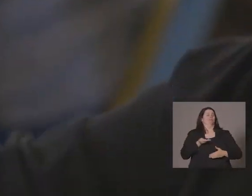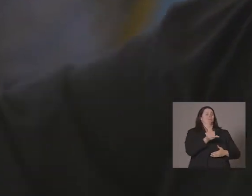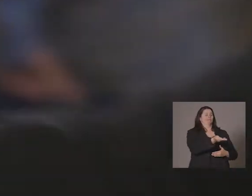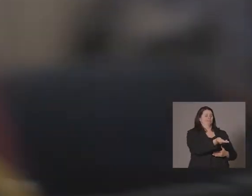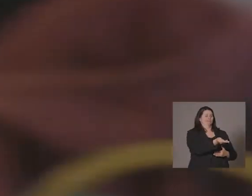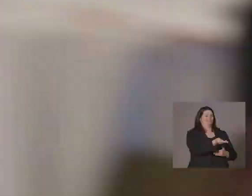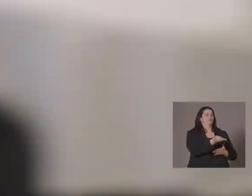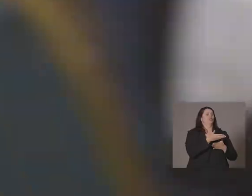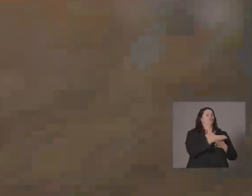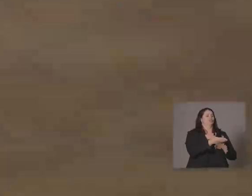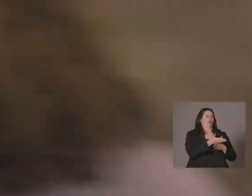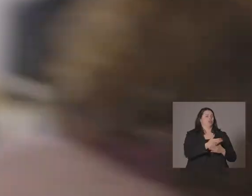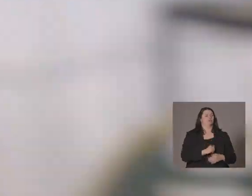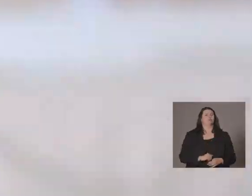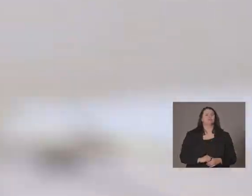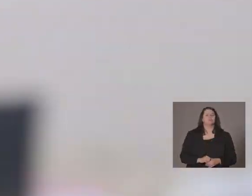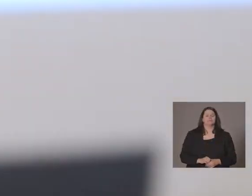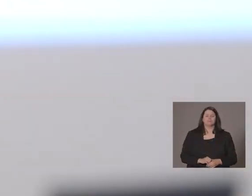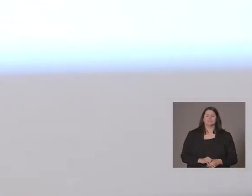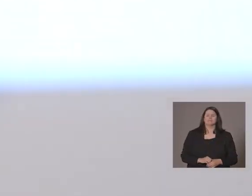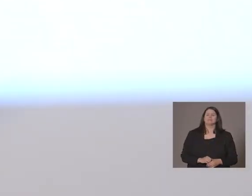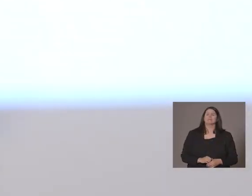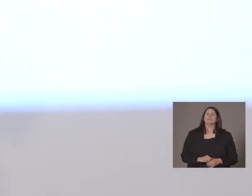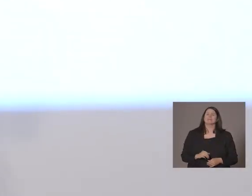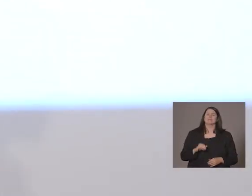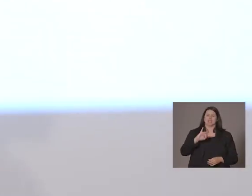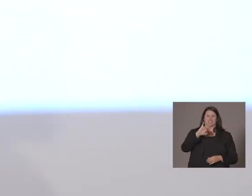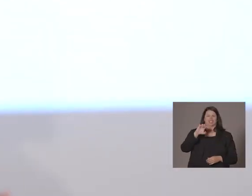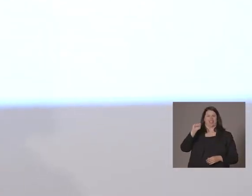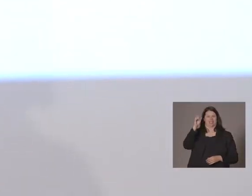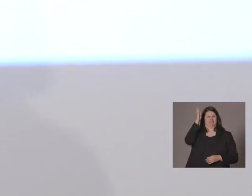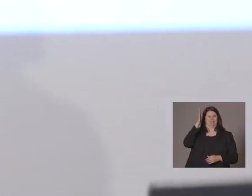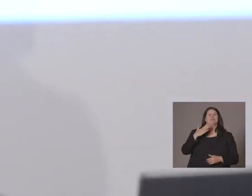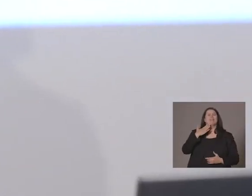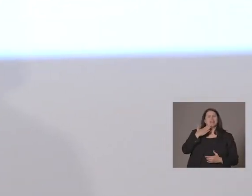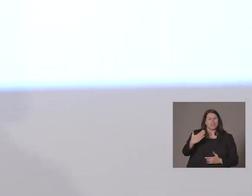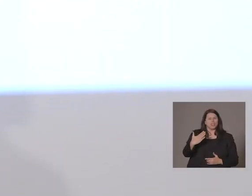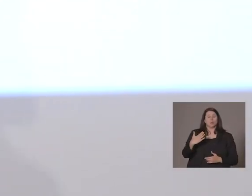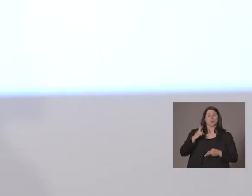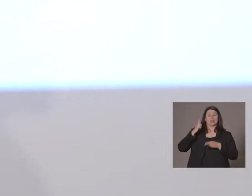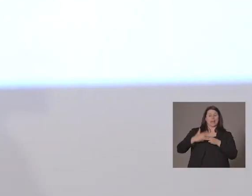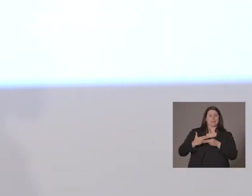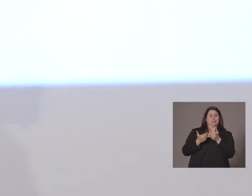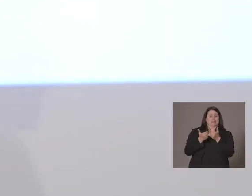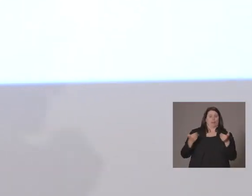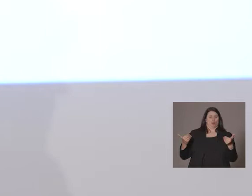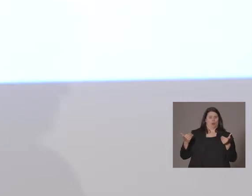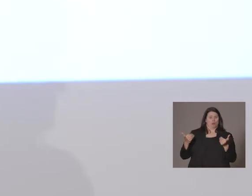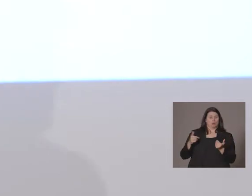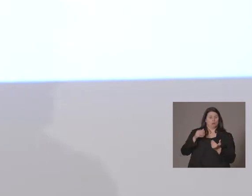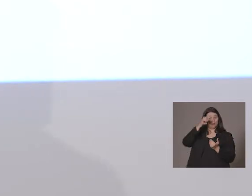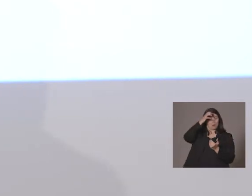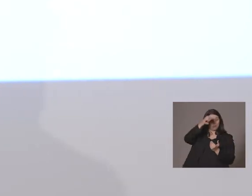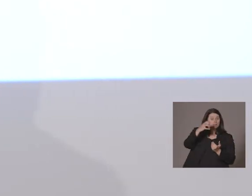Great, thank you. So keeping names separate and really focusing on what I learned from